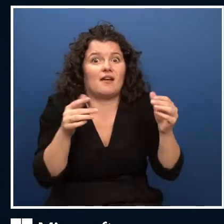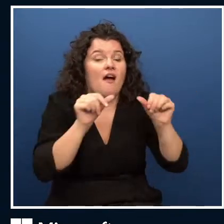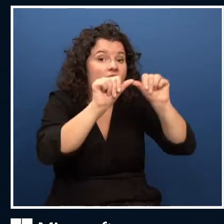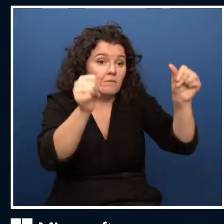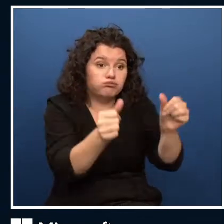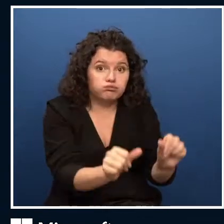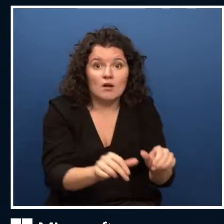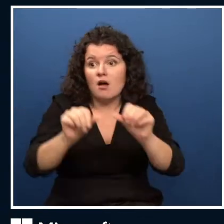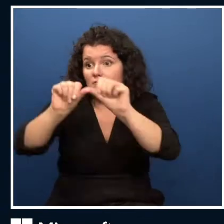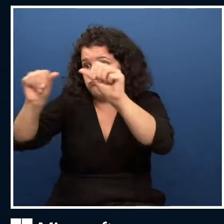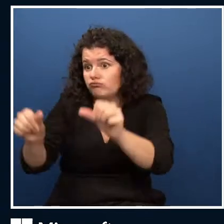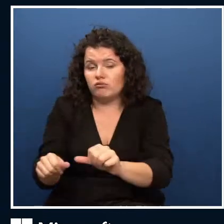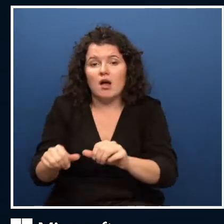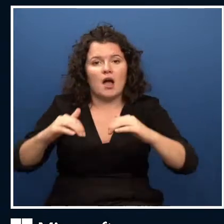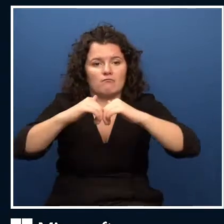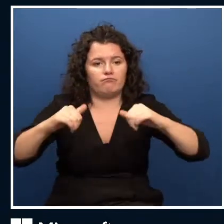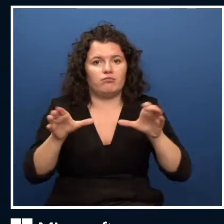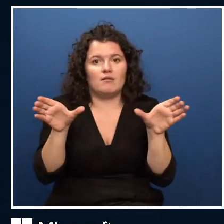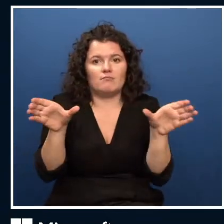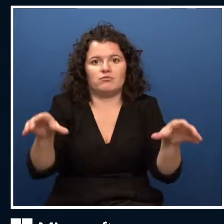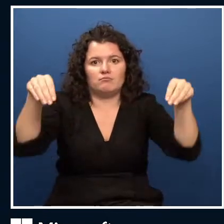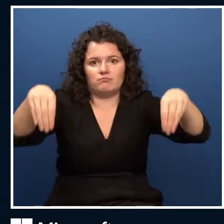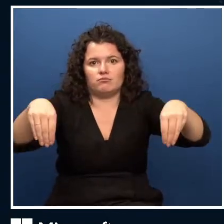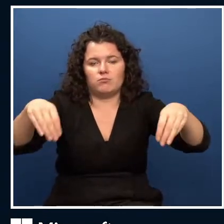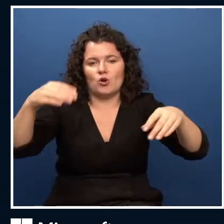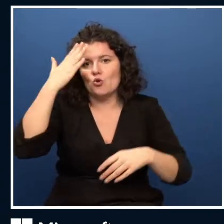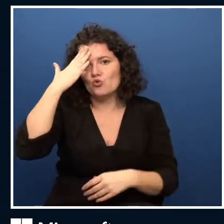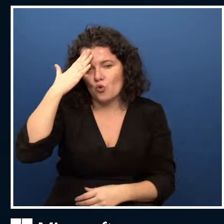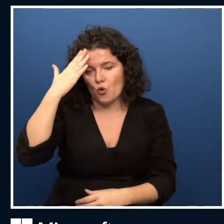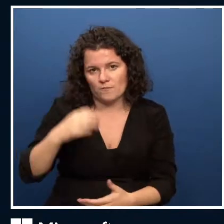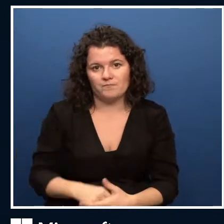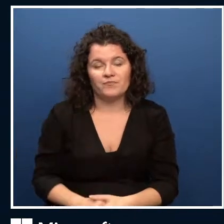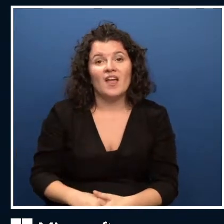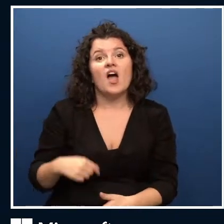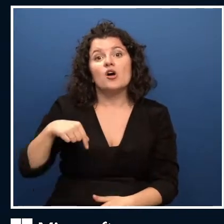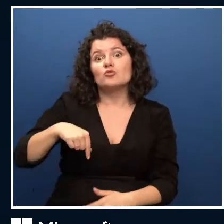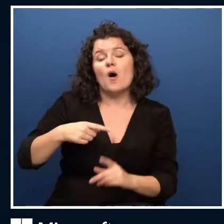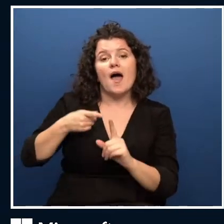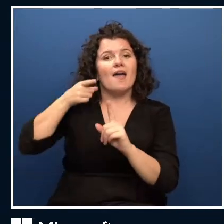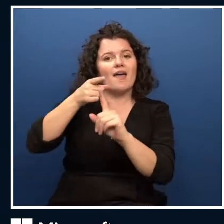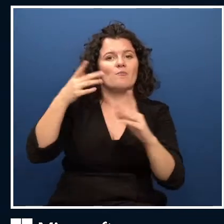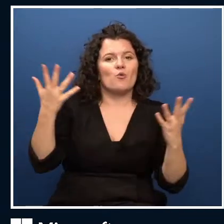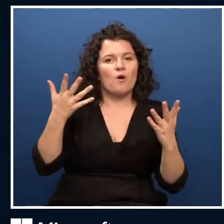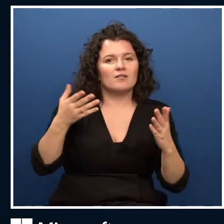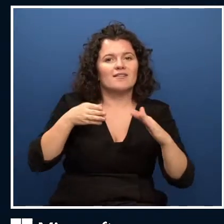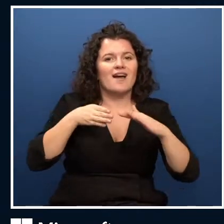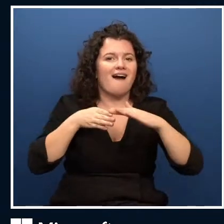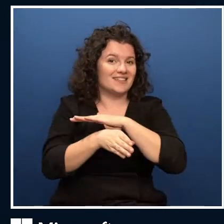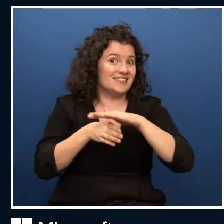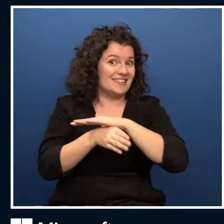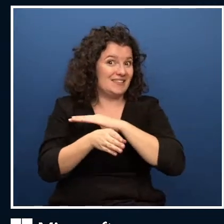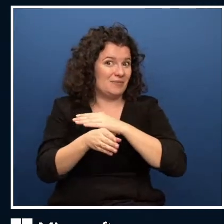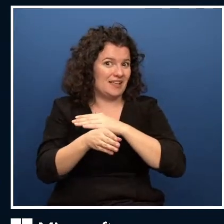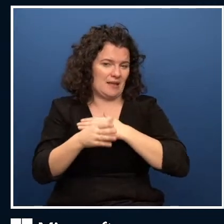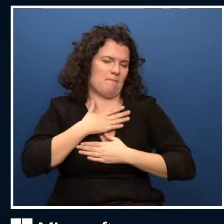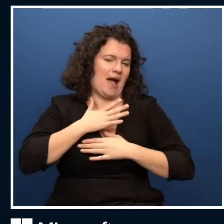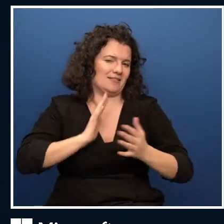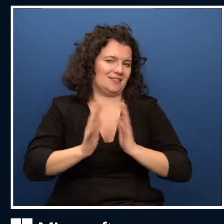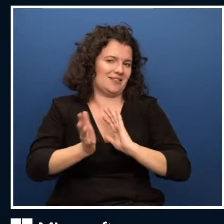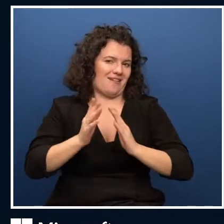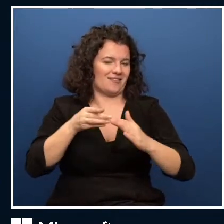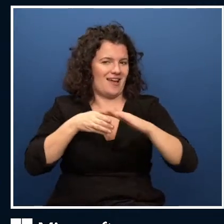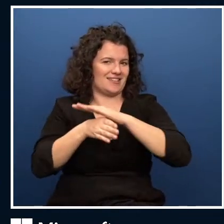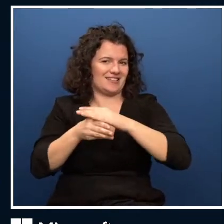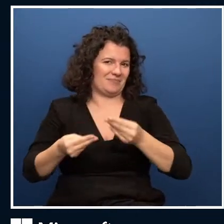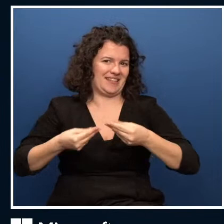application that will be accessible for everyone, but the existing video conferencing apps like Skype